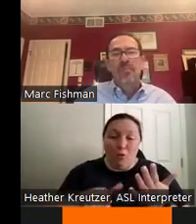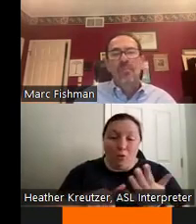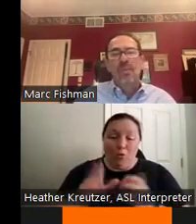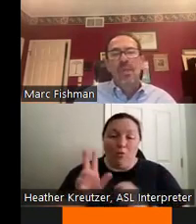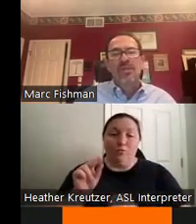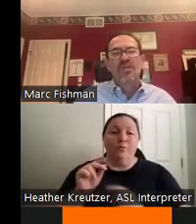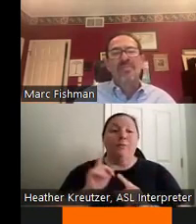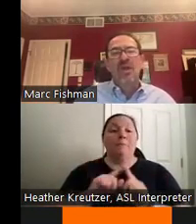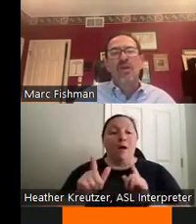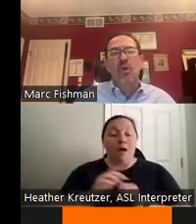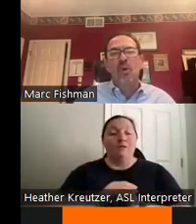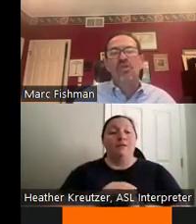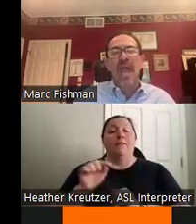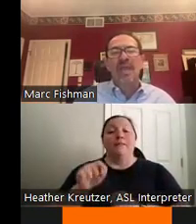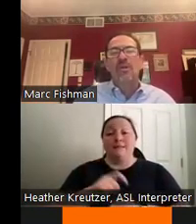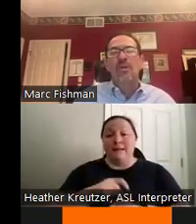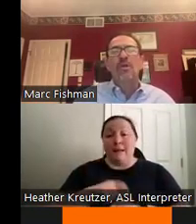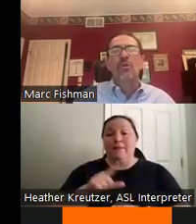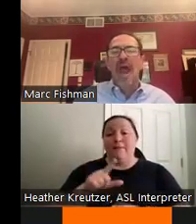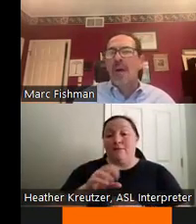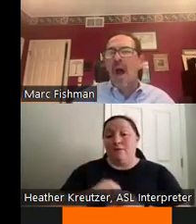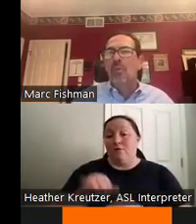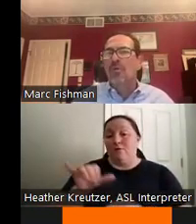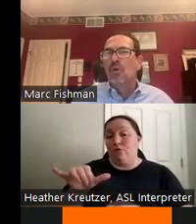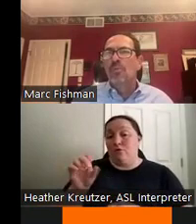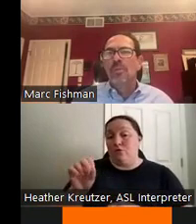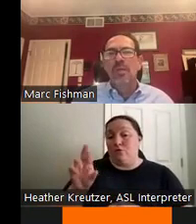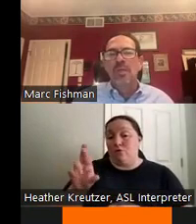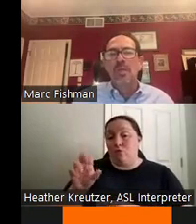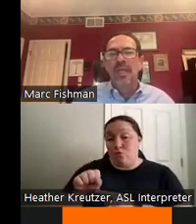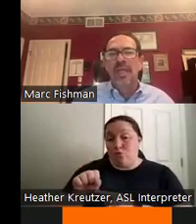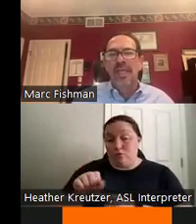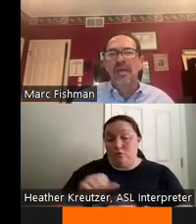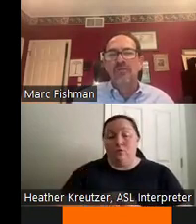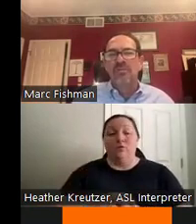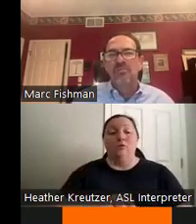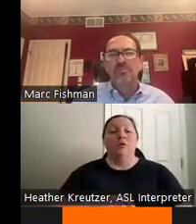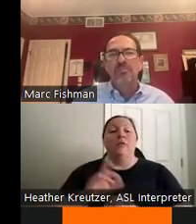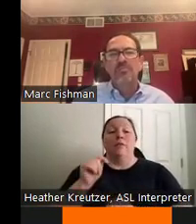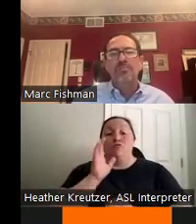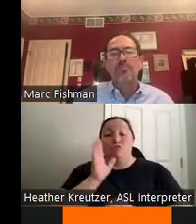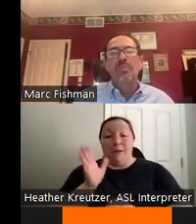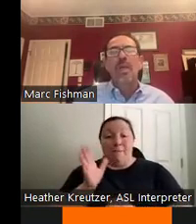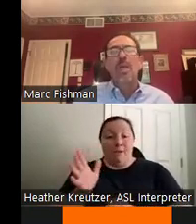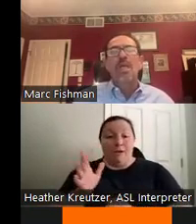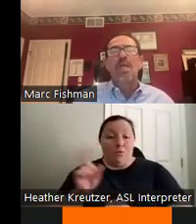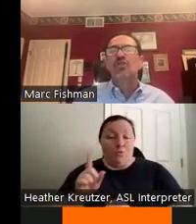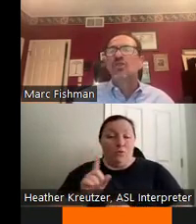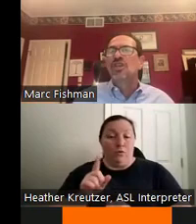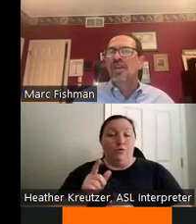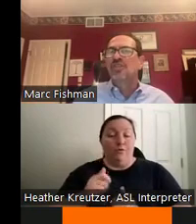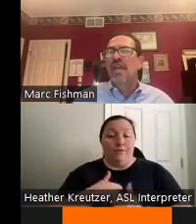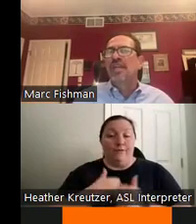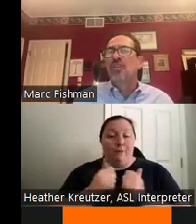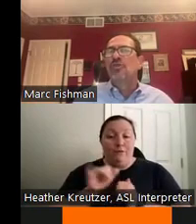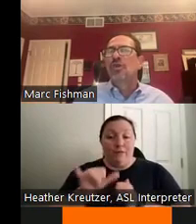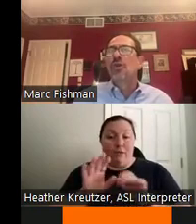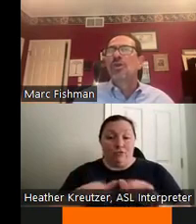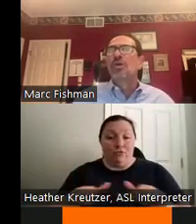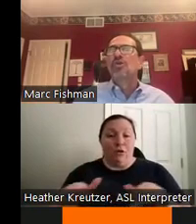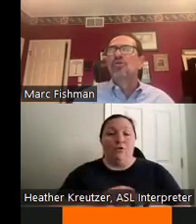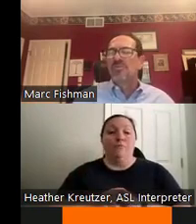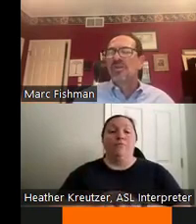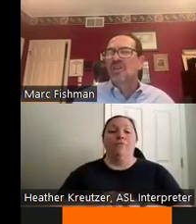But this time they're in yours, and grandma, with whom the kid lives, is the